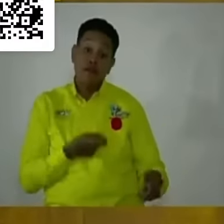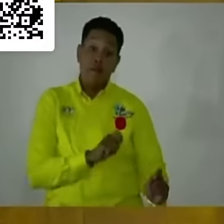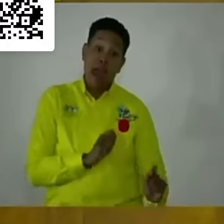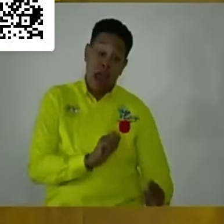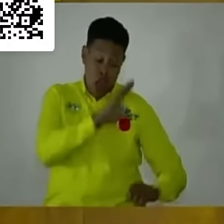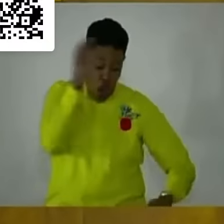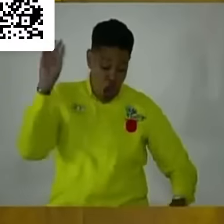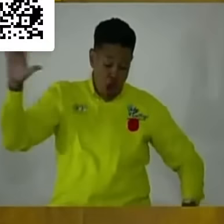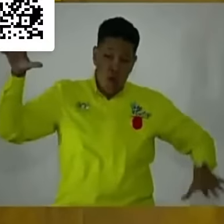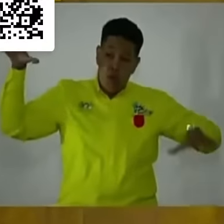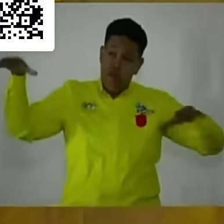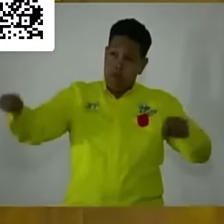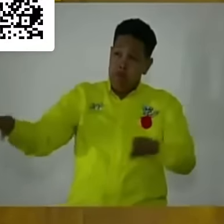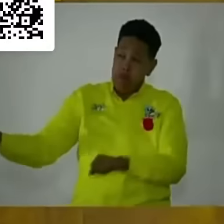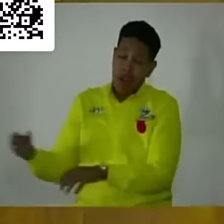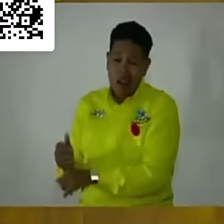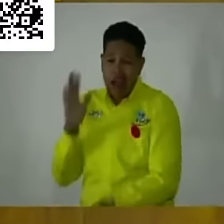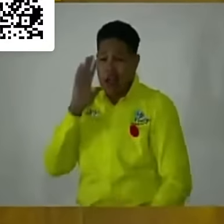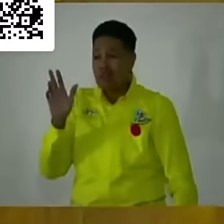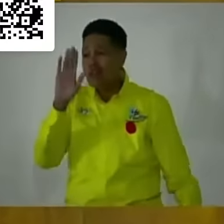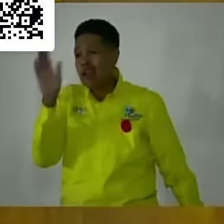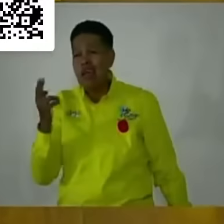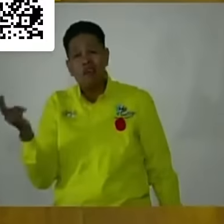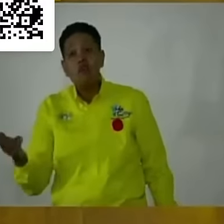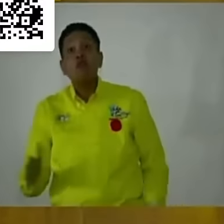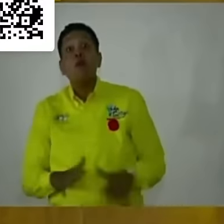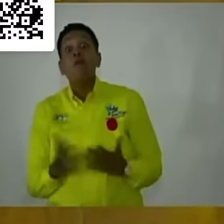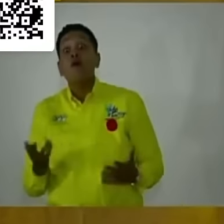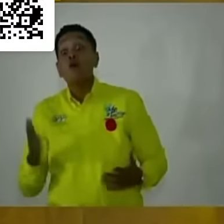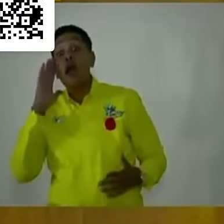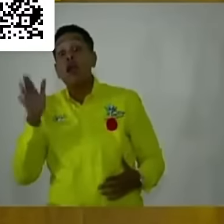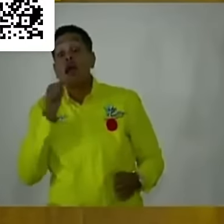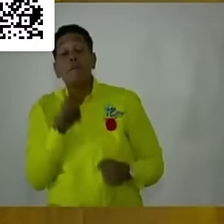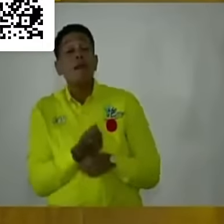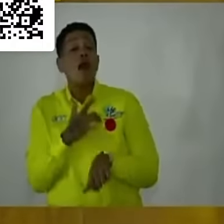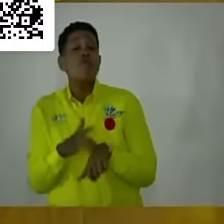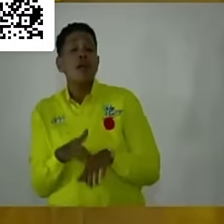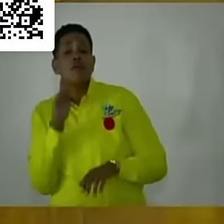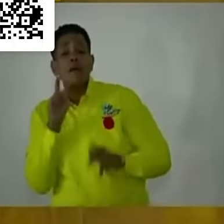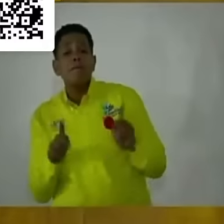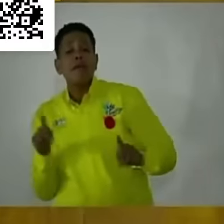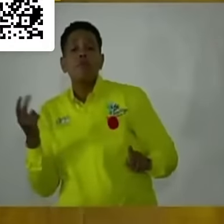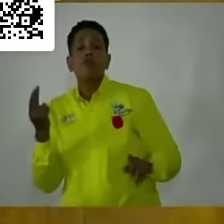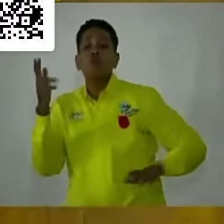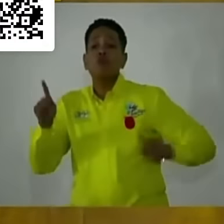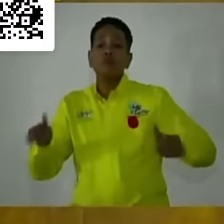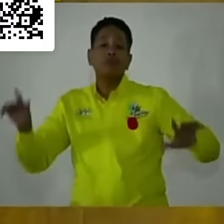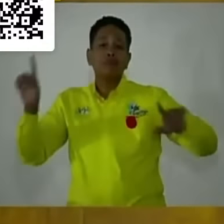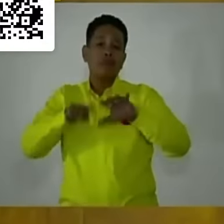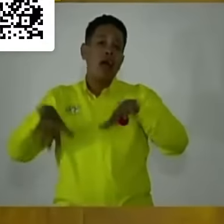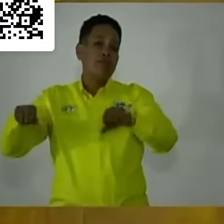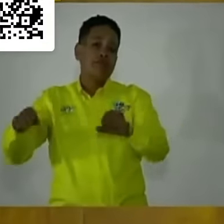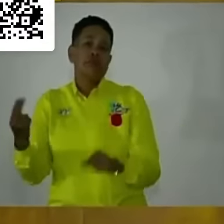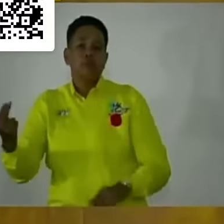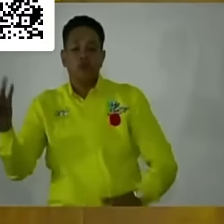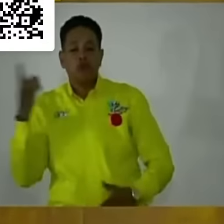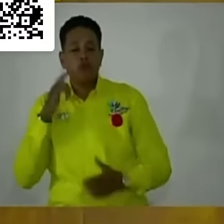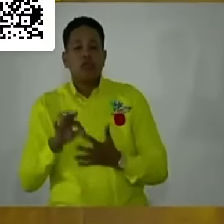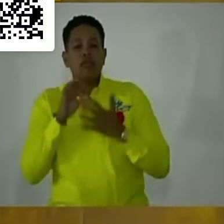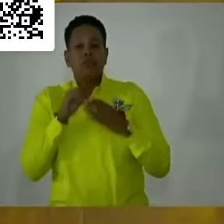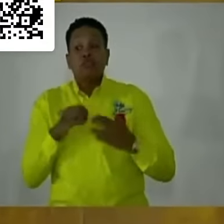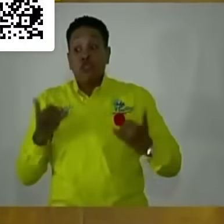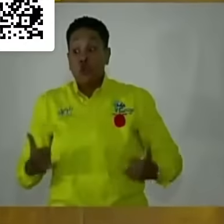have not been used, will never be used, but are not being made available for use by the people. And especially at